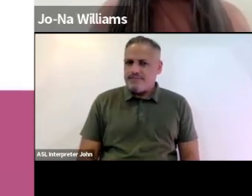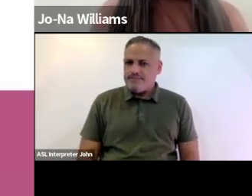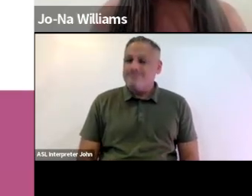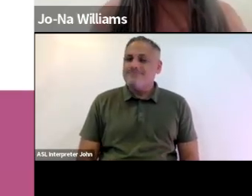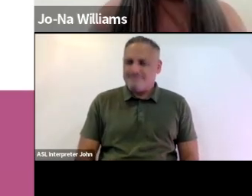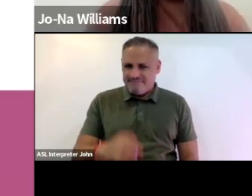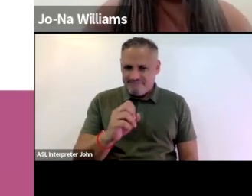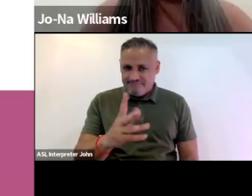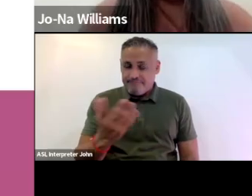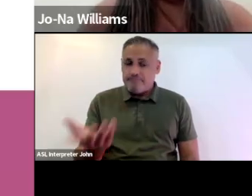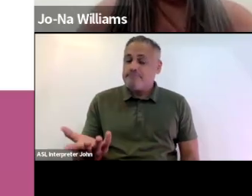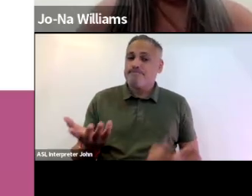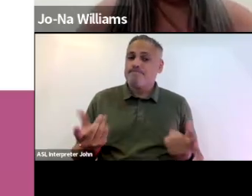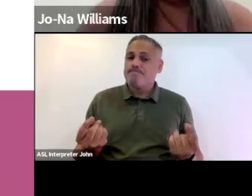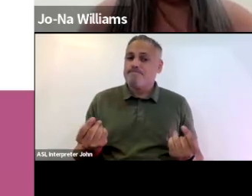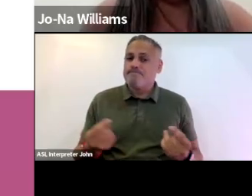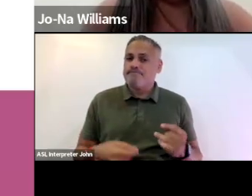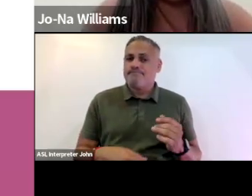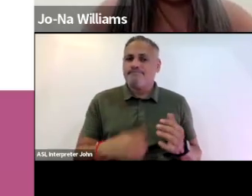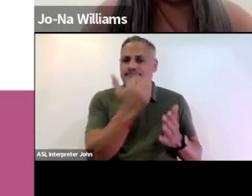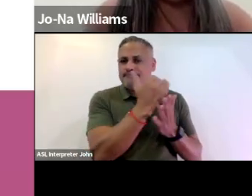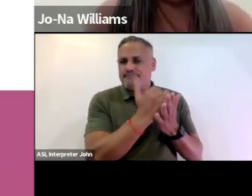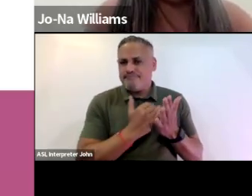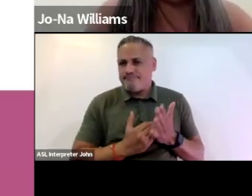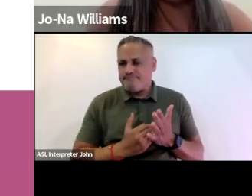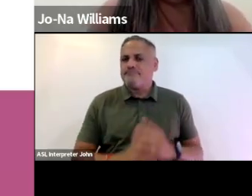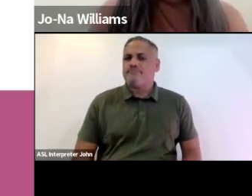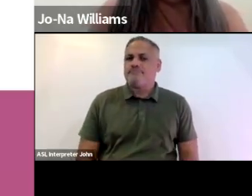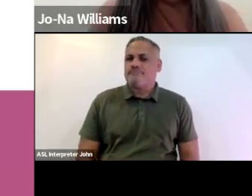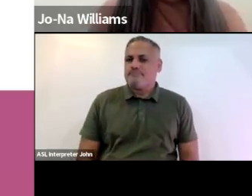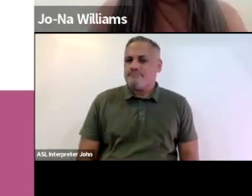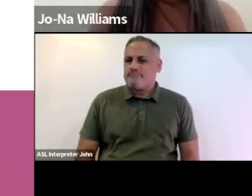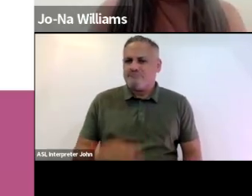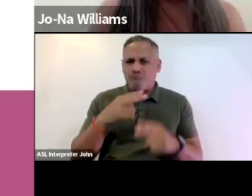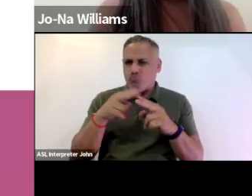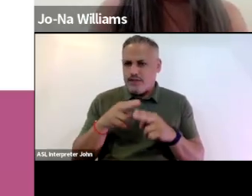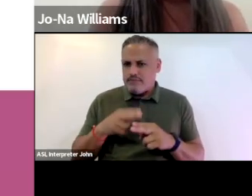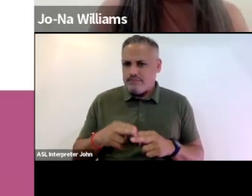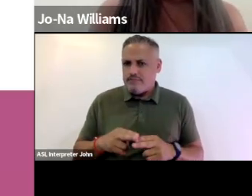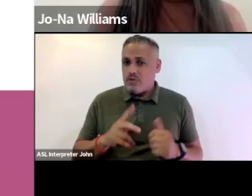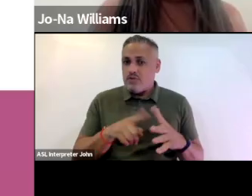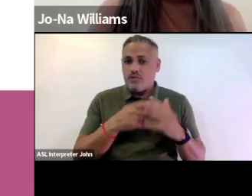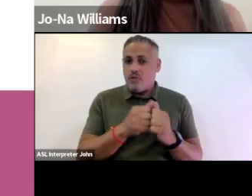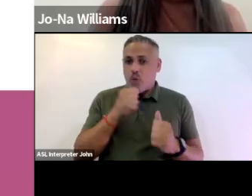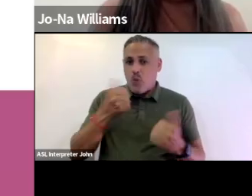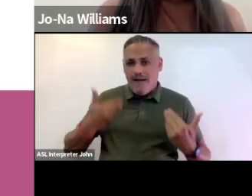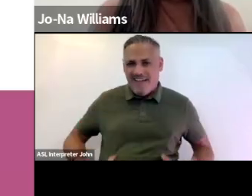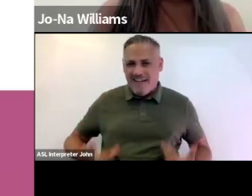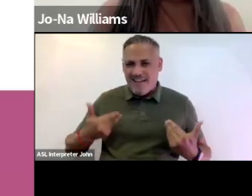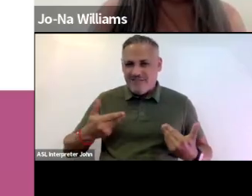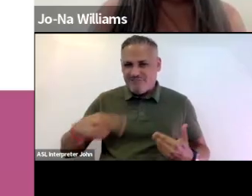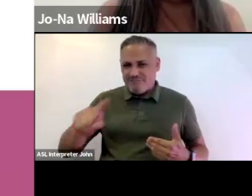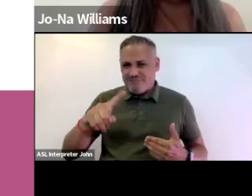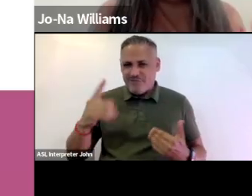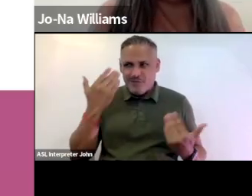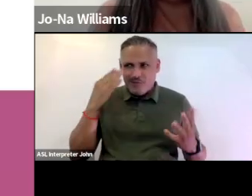Okay, so we're going to go over the agenda today. Just really quickly, I'm going to start with who I am, just for those of you